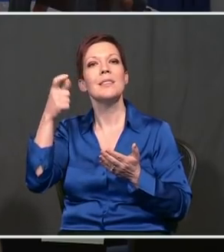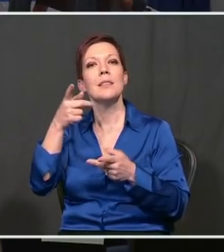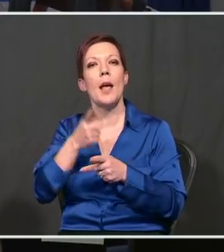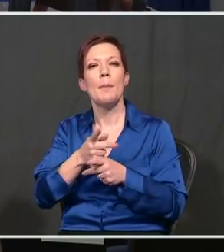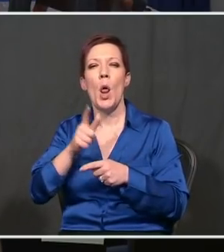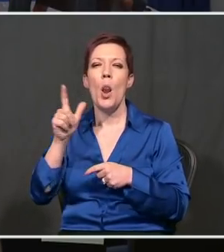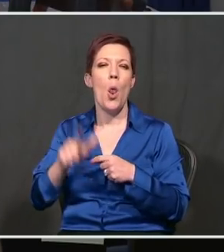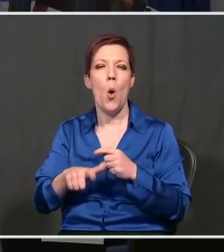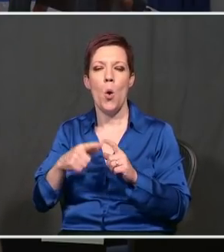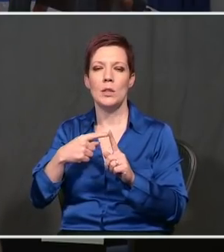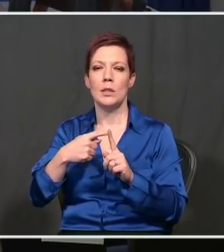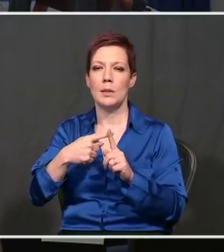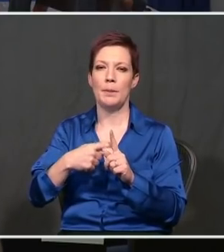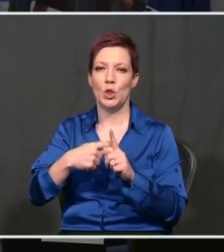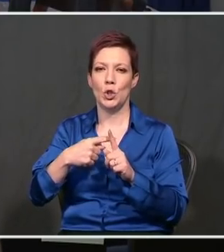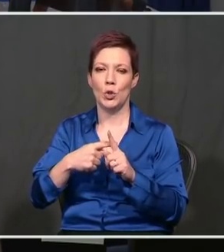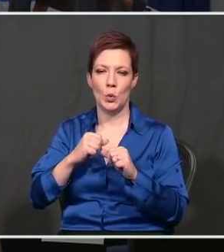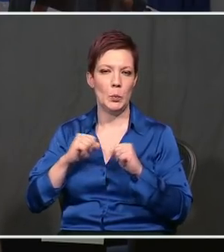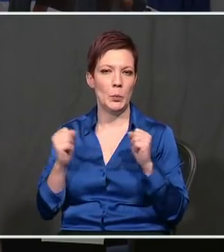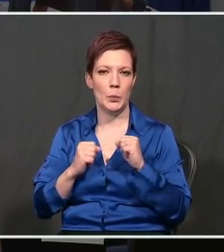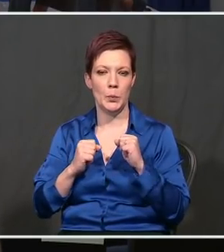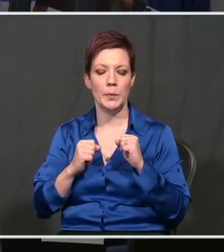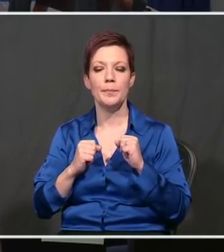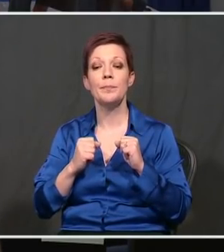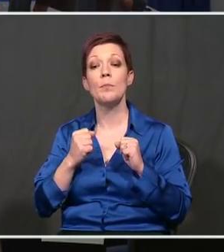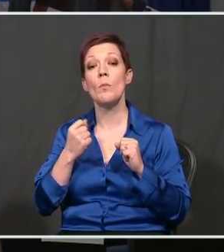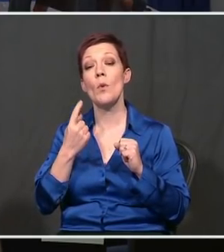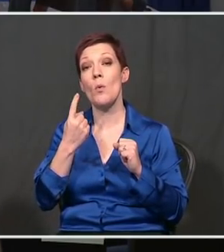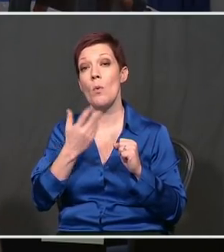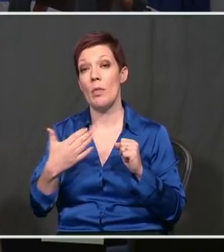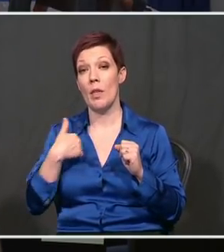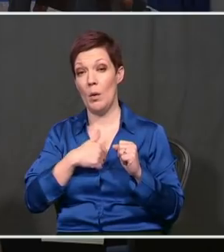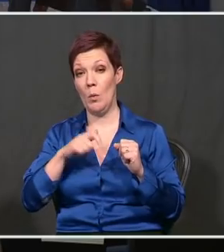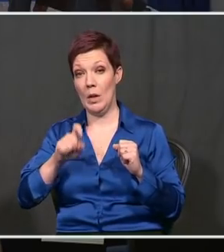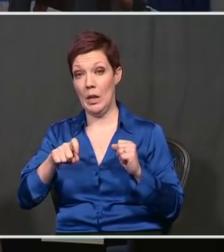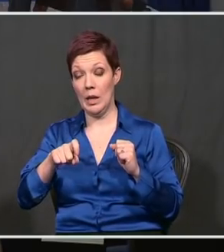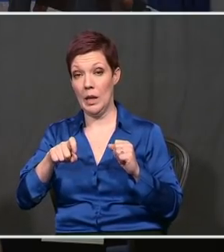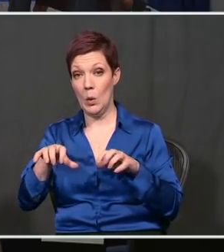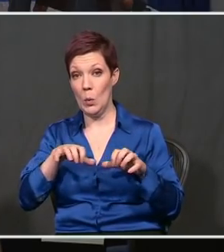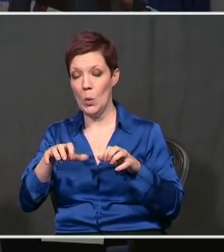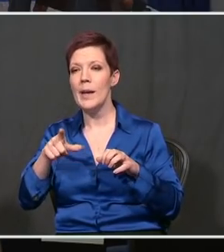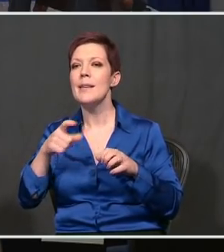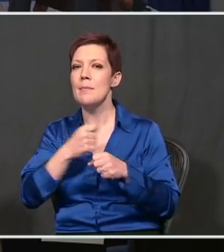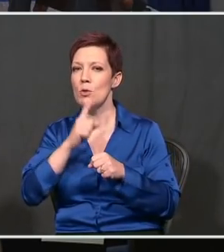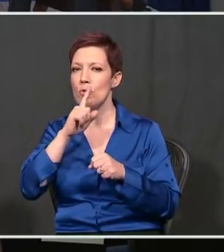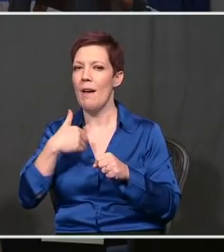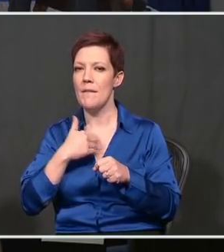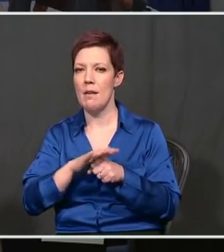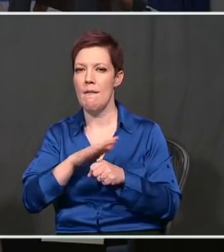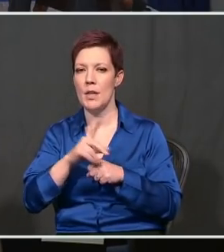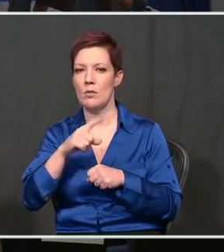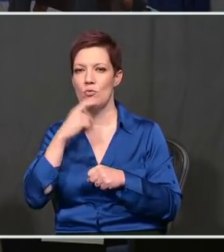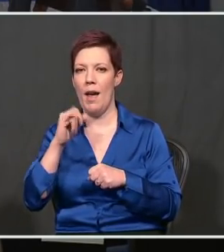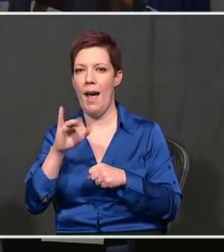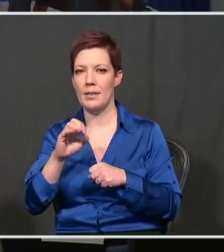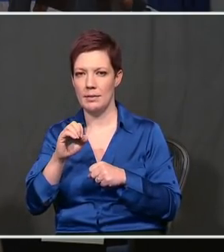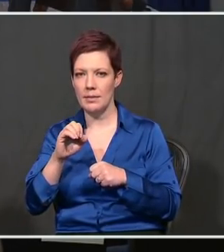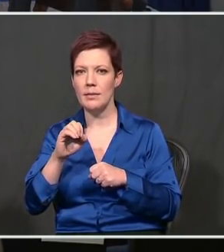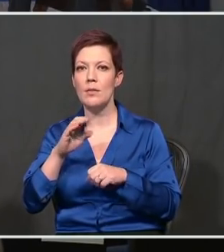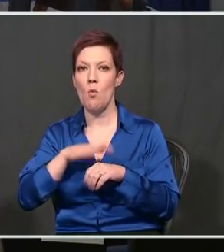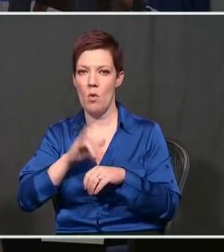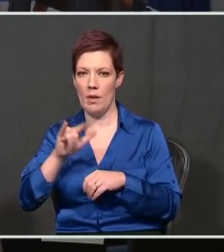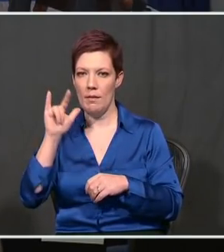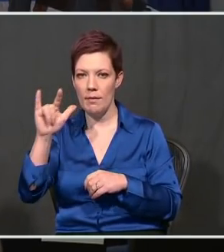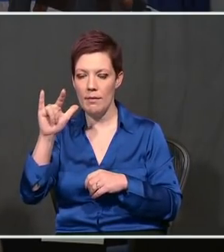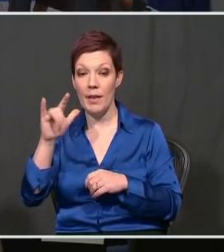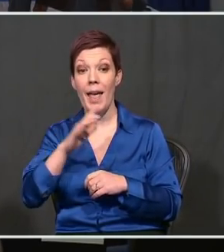low temperatures. So the one thing we've had to do is make sure that we have enough dry ice capacity on the aircraft and that we know exactly how to